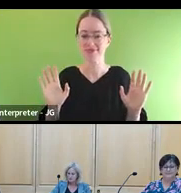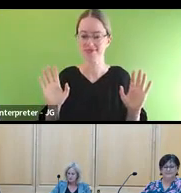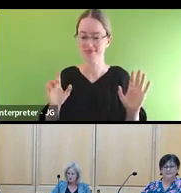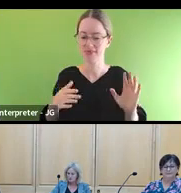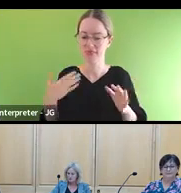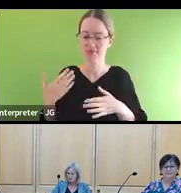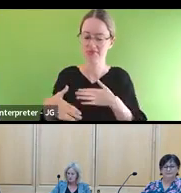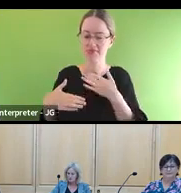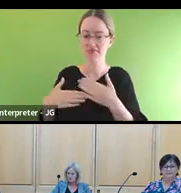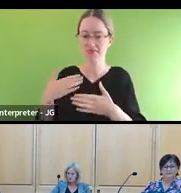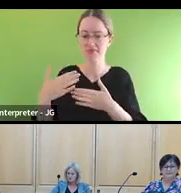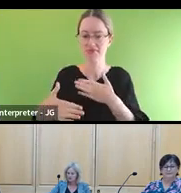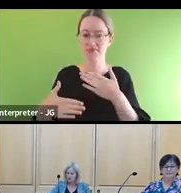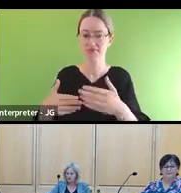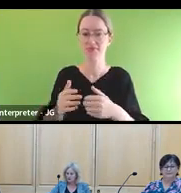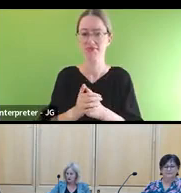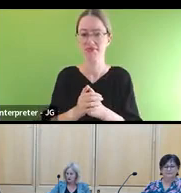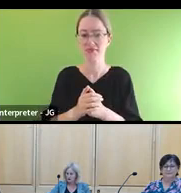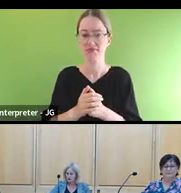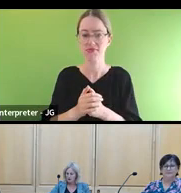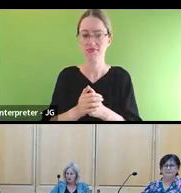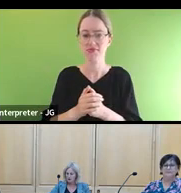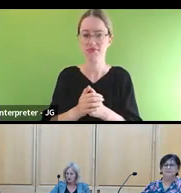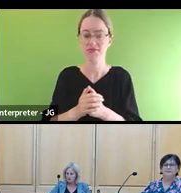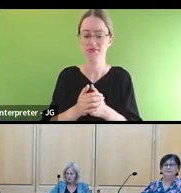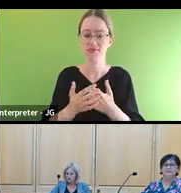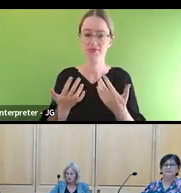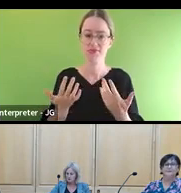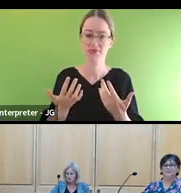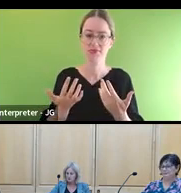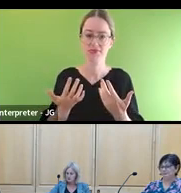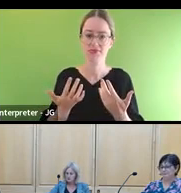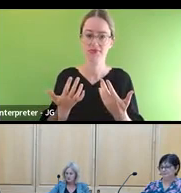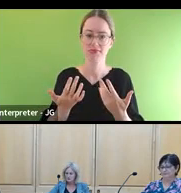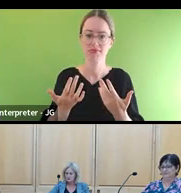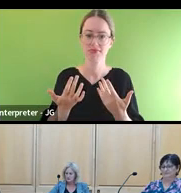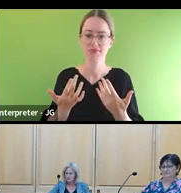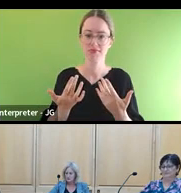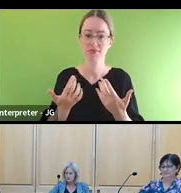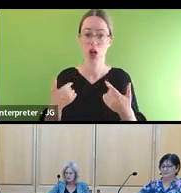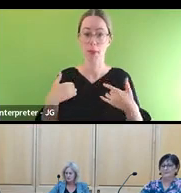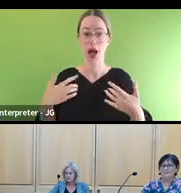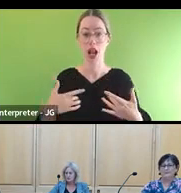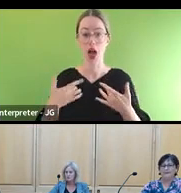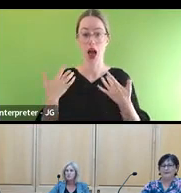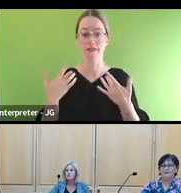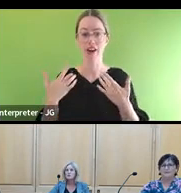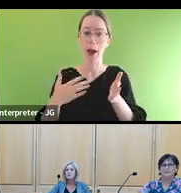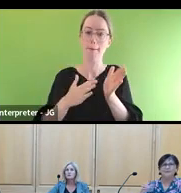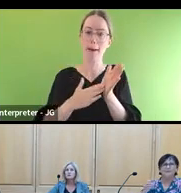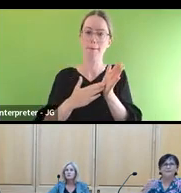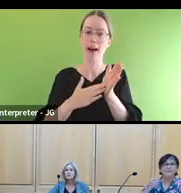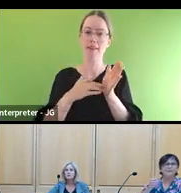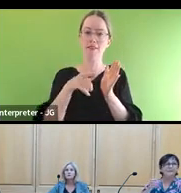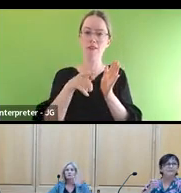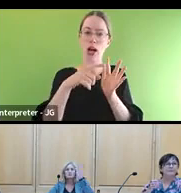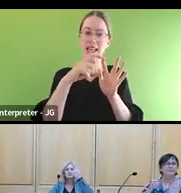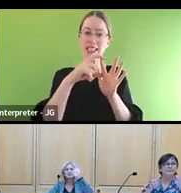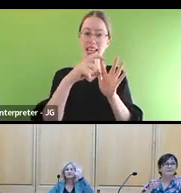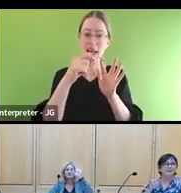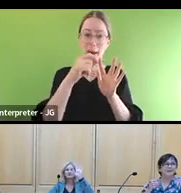by. We were around, I mean, I'm a life member of DPA, Disabled Persons